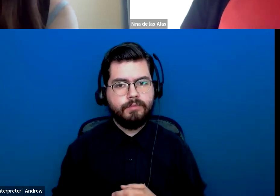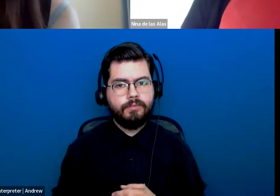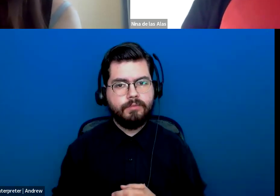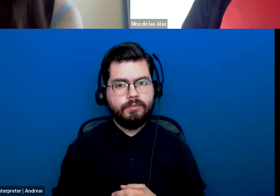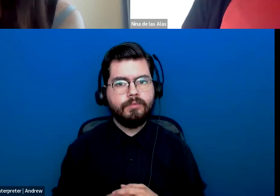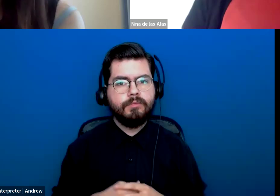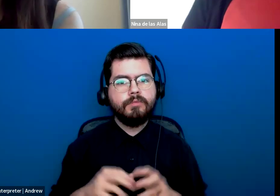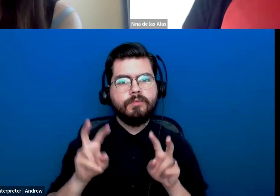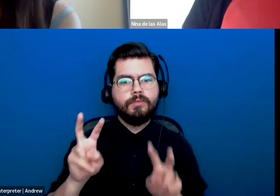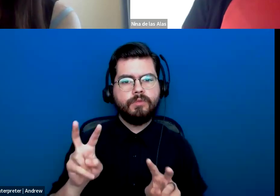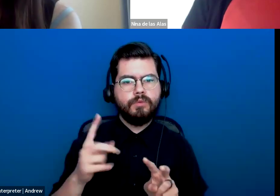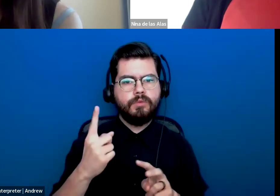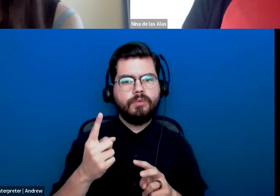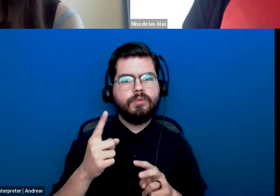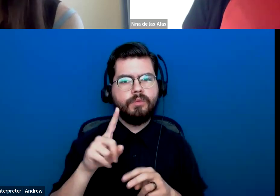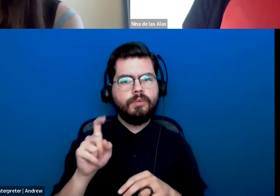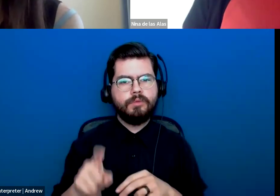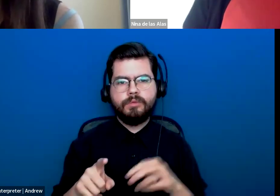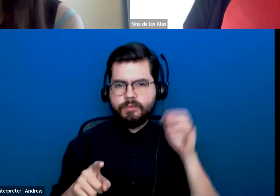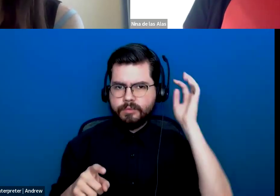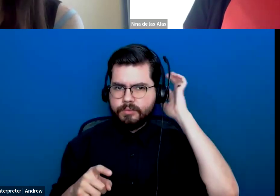sent in advance.